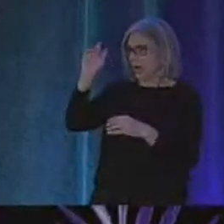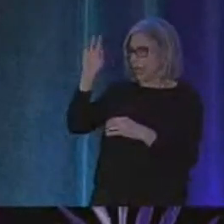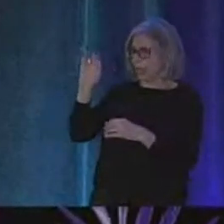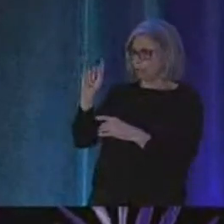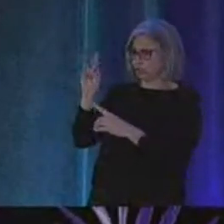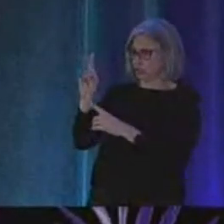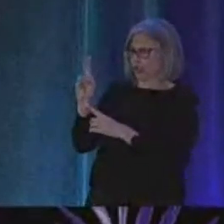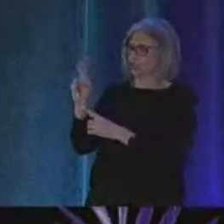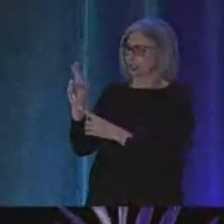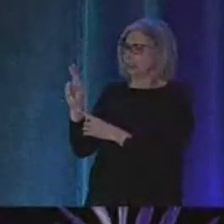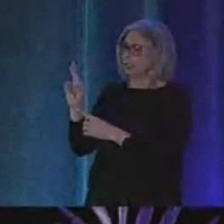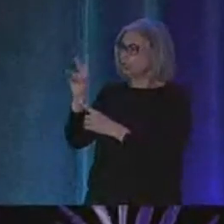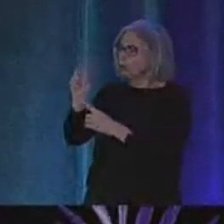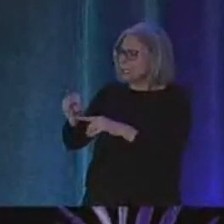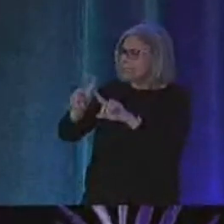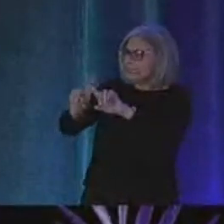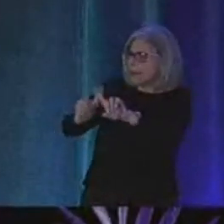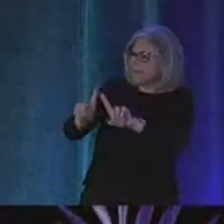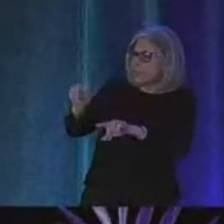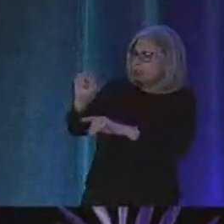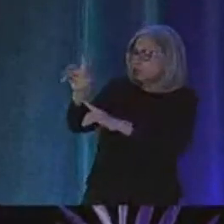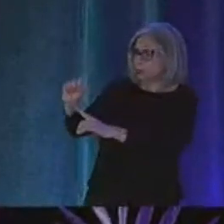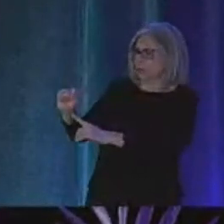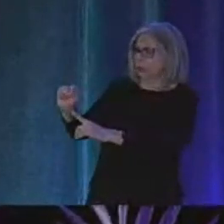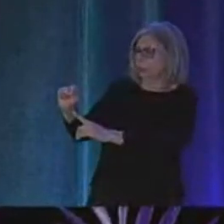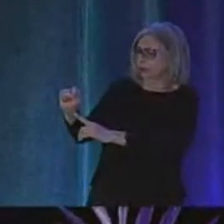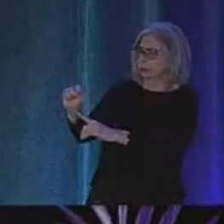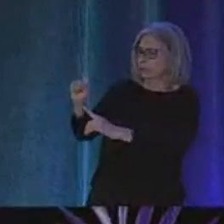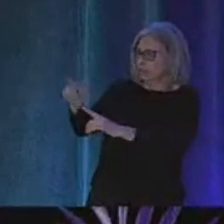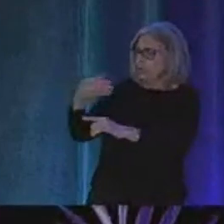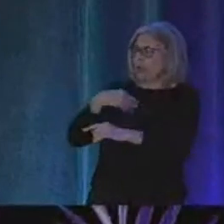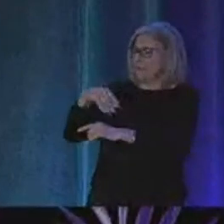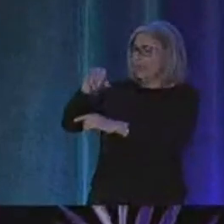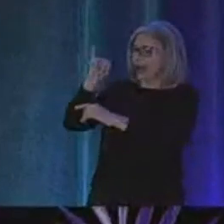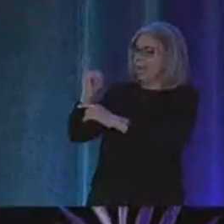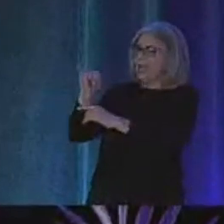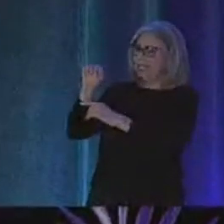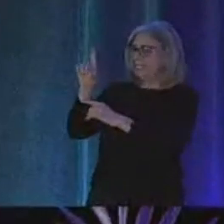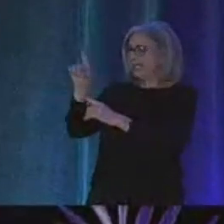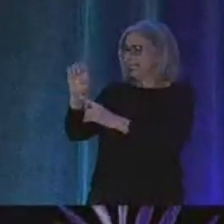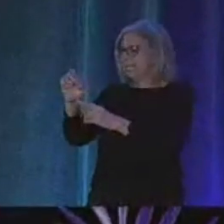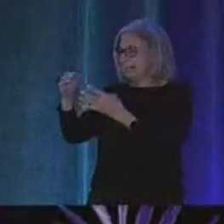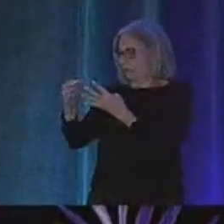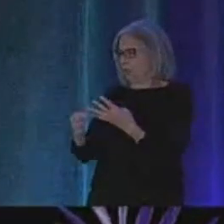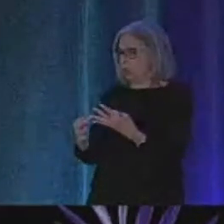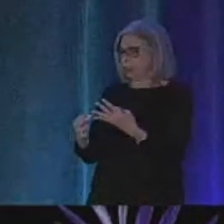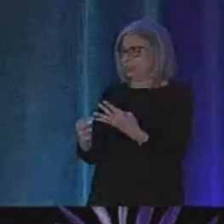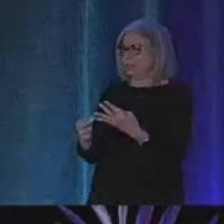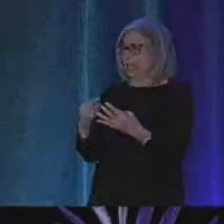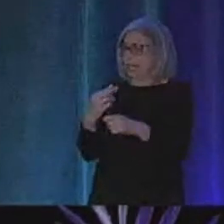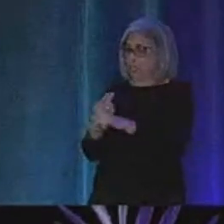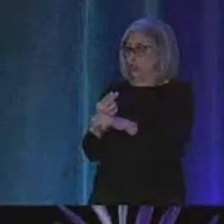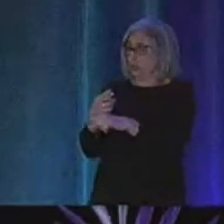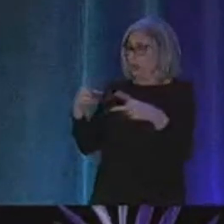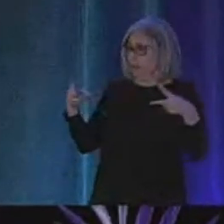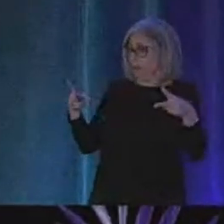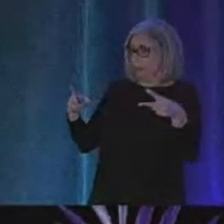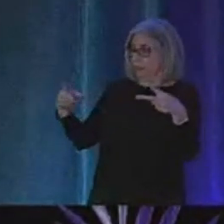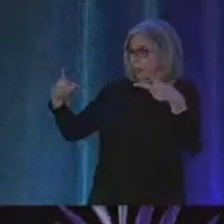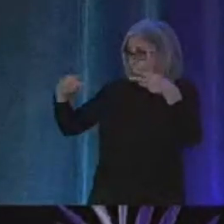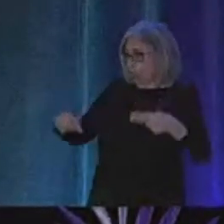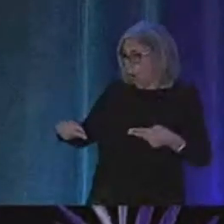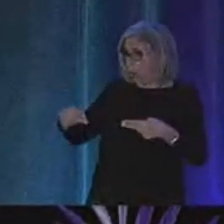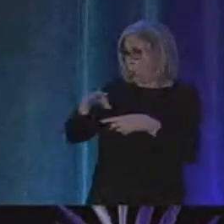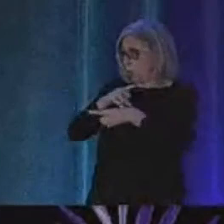So, you need different tools. You can have your IDE of choice. I use VS Code, whether I'm, doing web